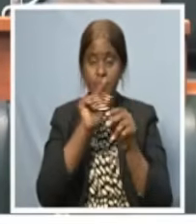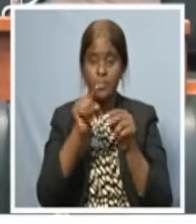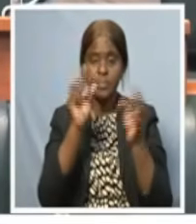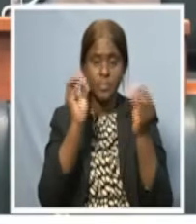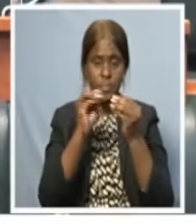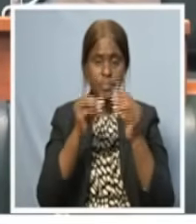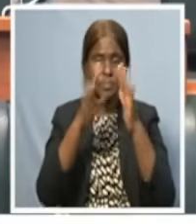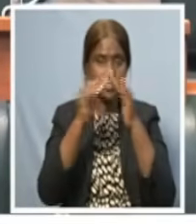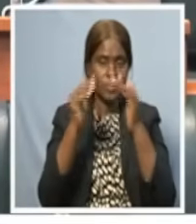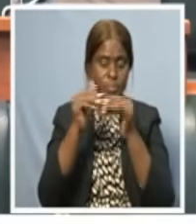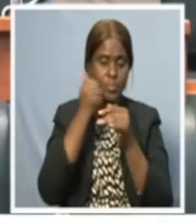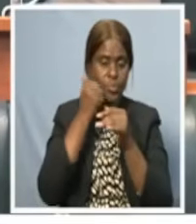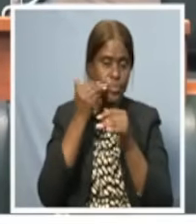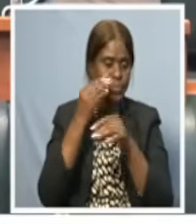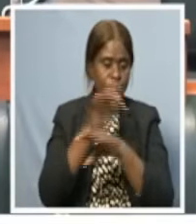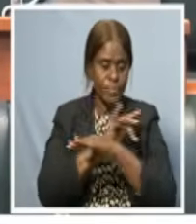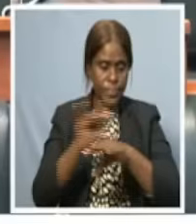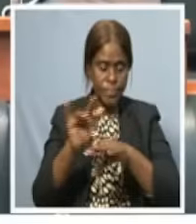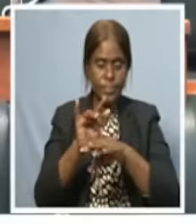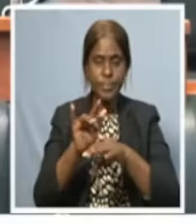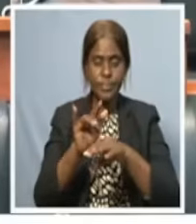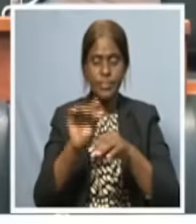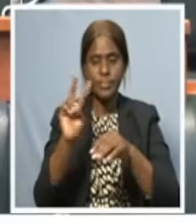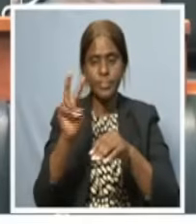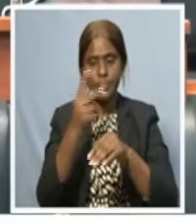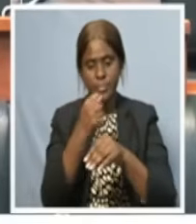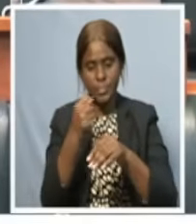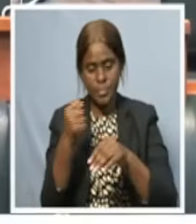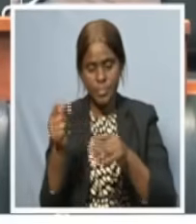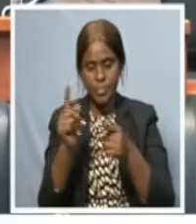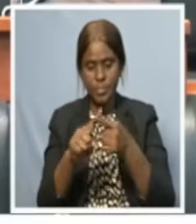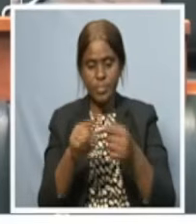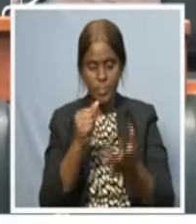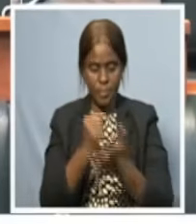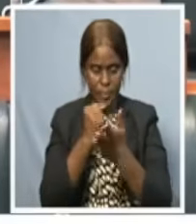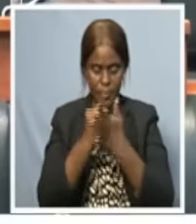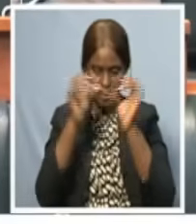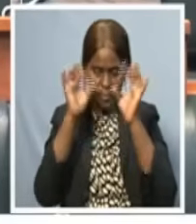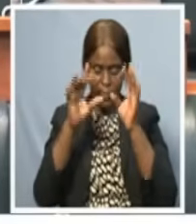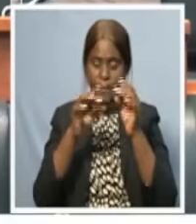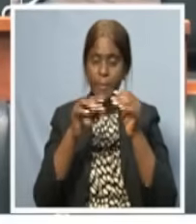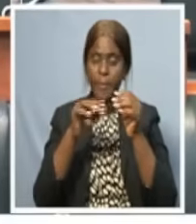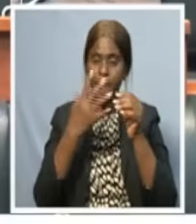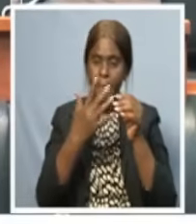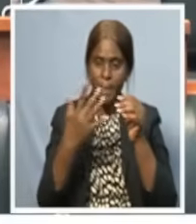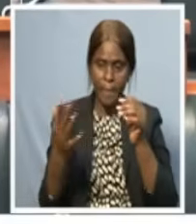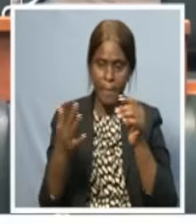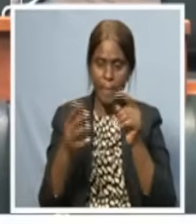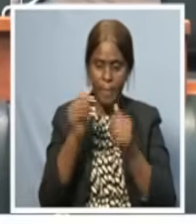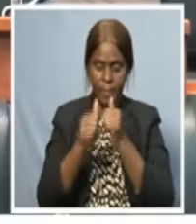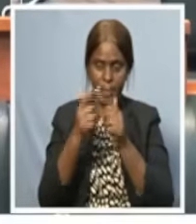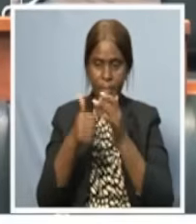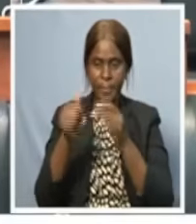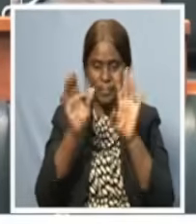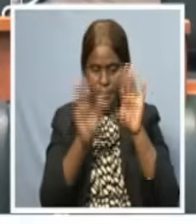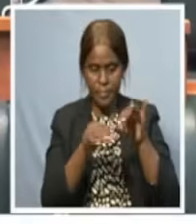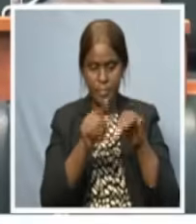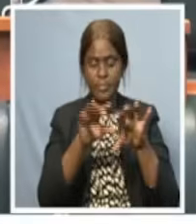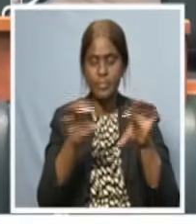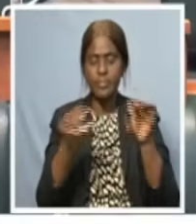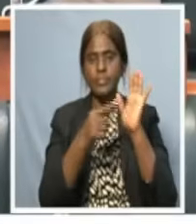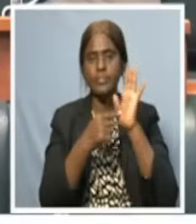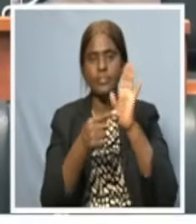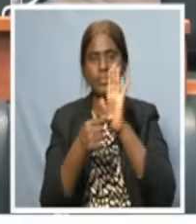that most households lack network-level tools to filter harmful online content, which leaves